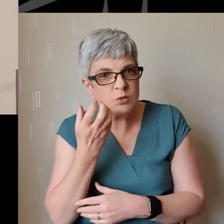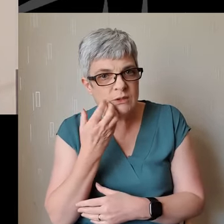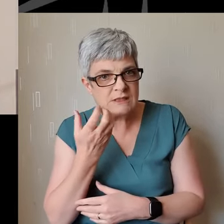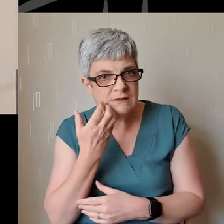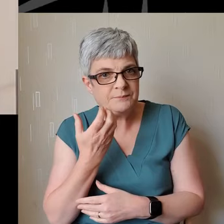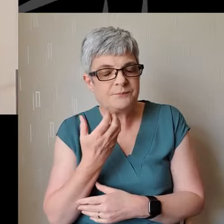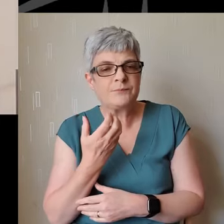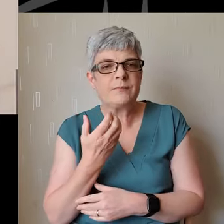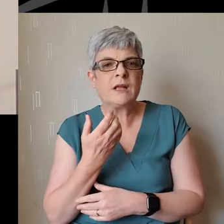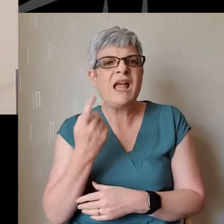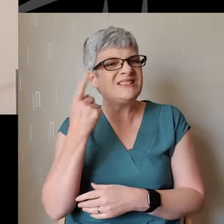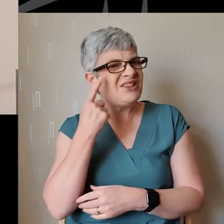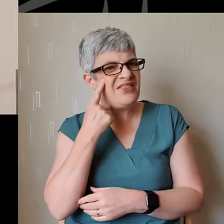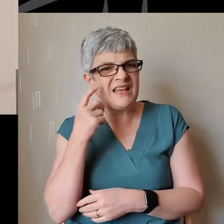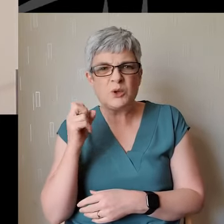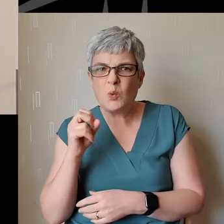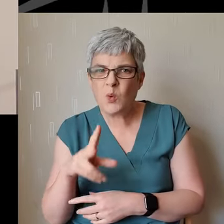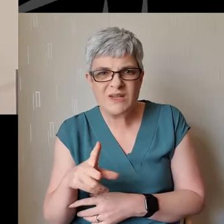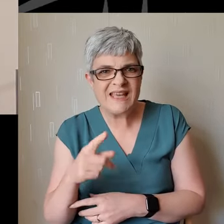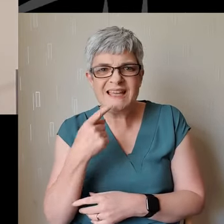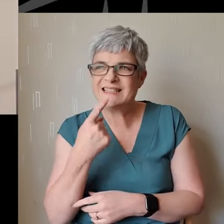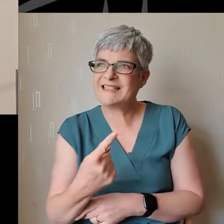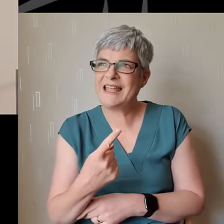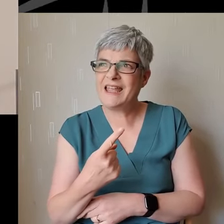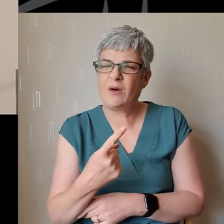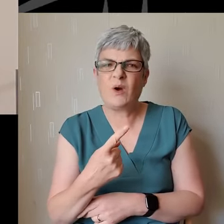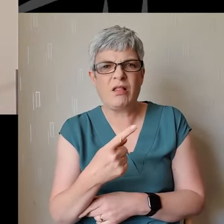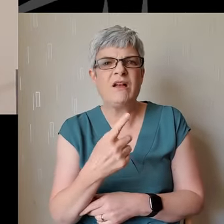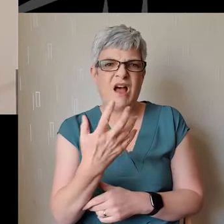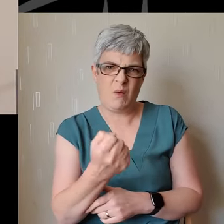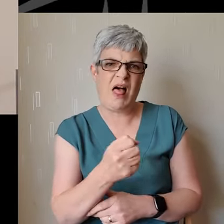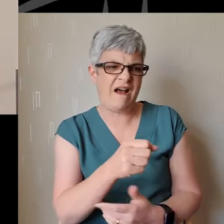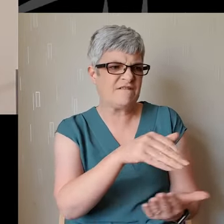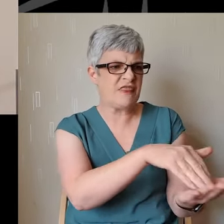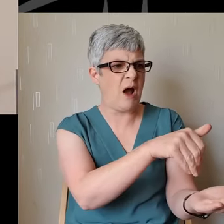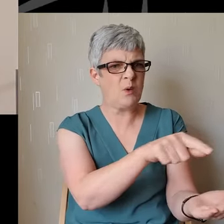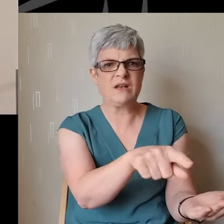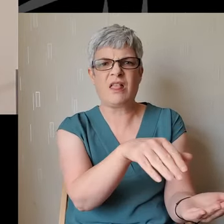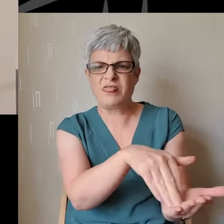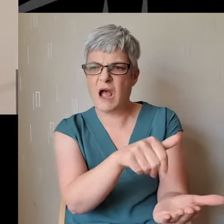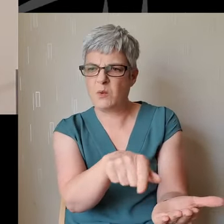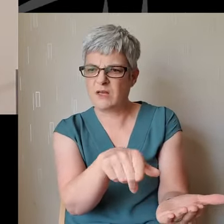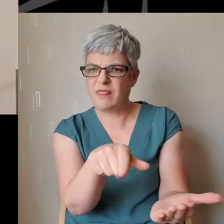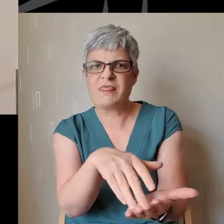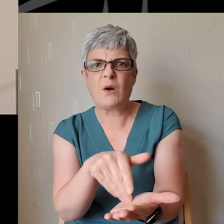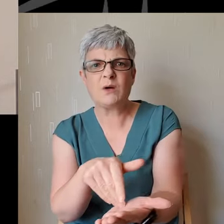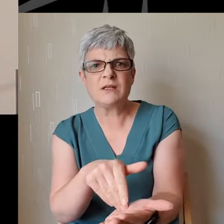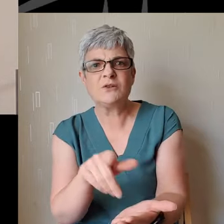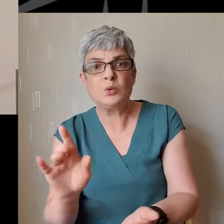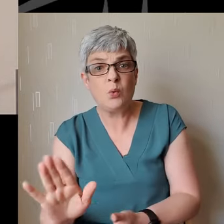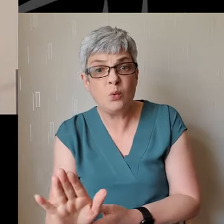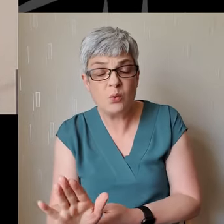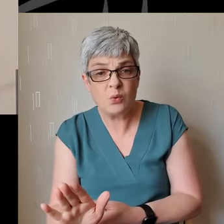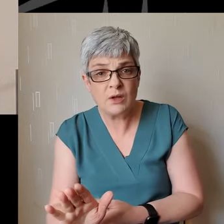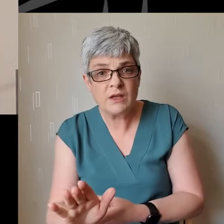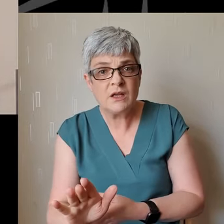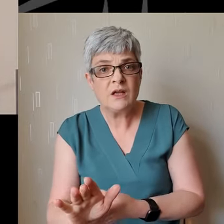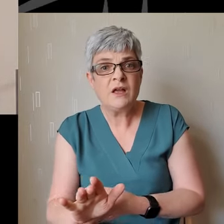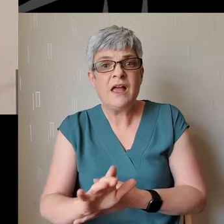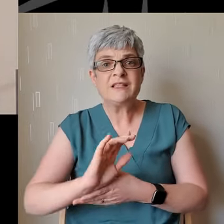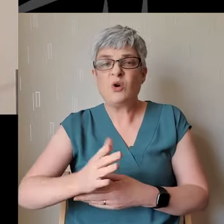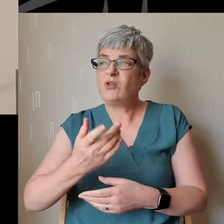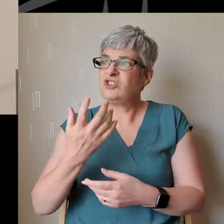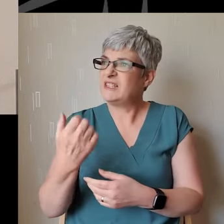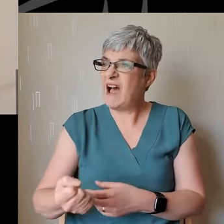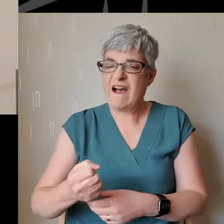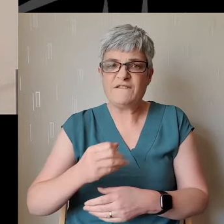He doesn't think it's okay for us to have some of the fruits and not others. He doesn't think it's okay for us to have some